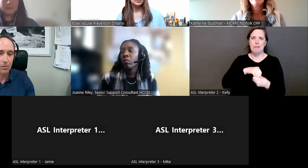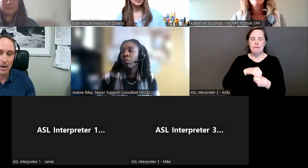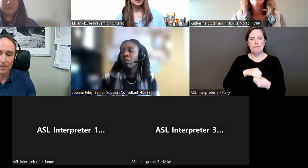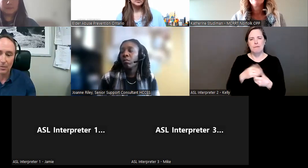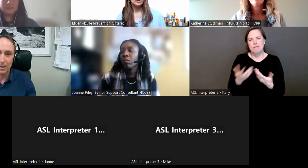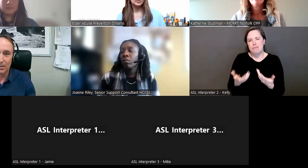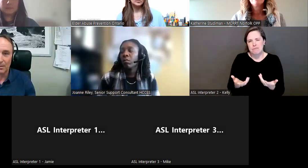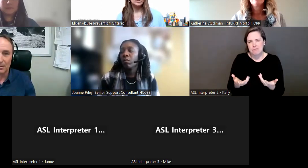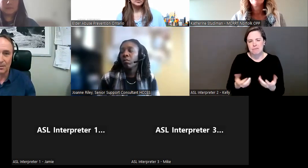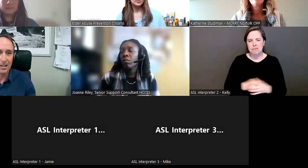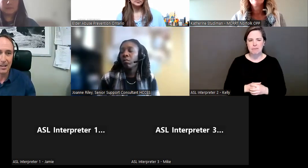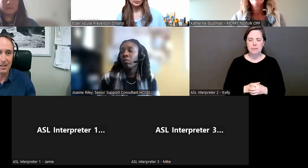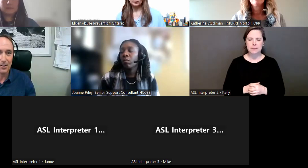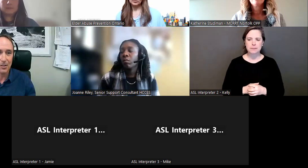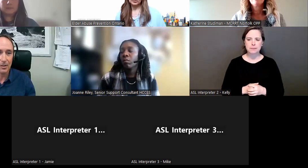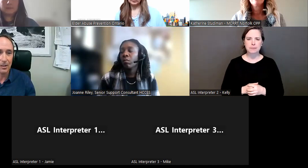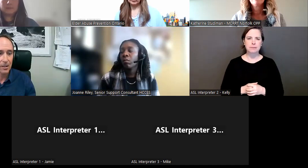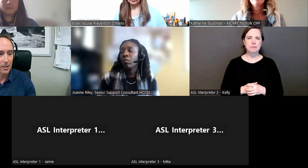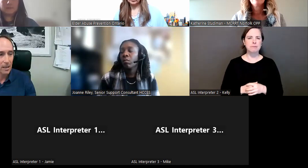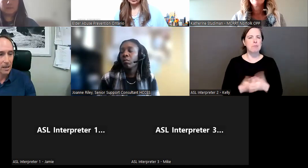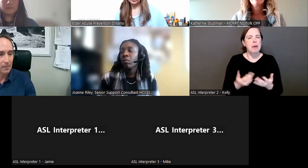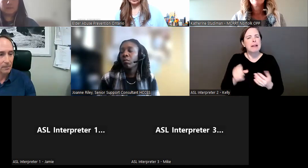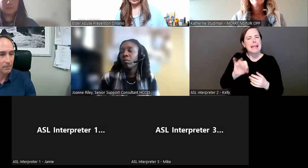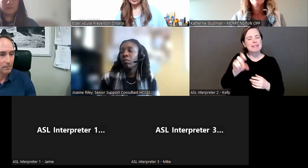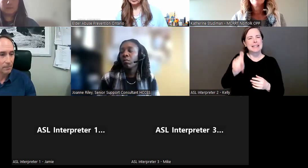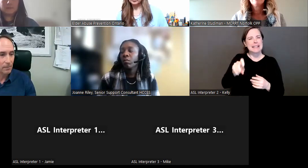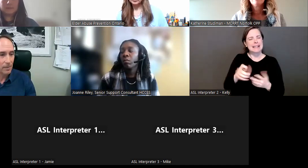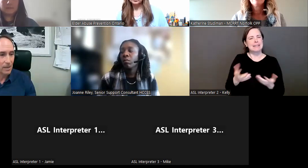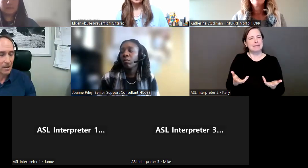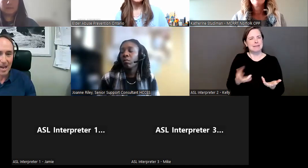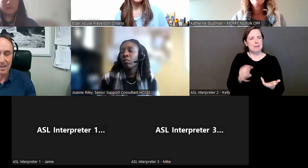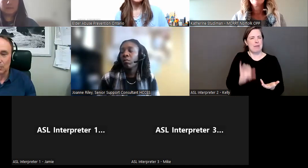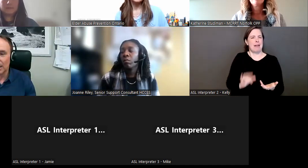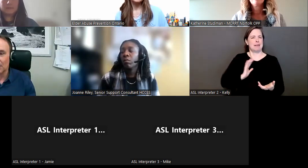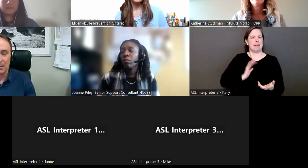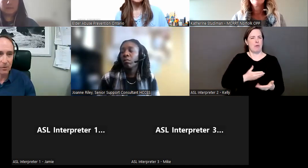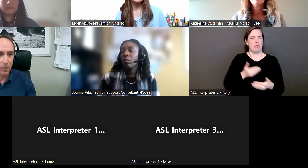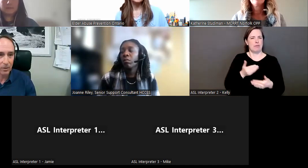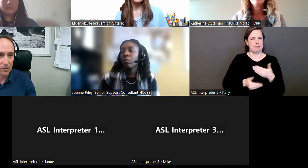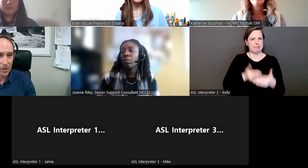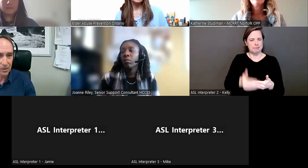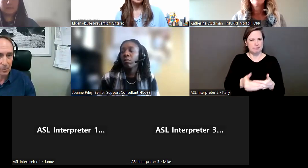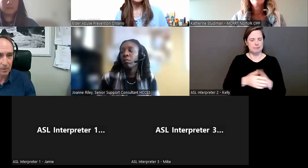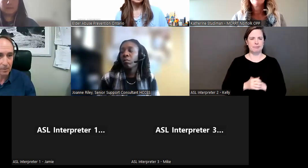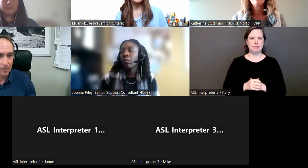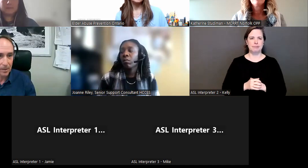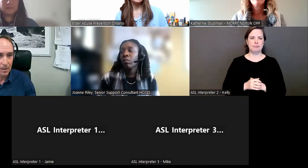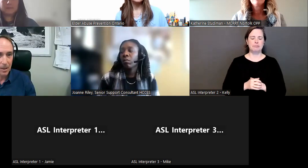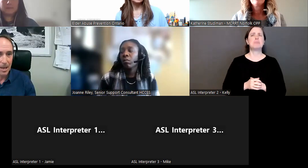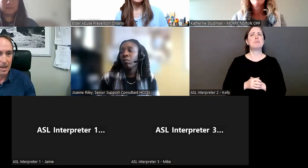in a way that we see it necessary. In the past, we have done a few wellness checks with